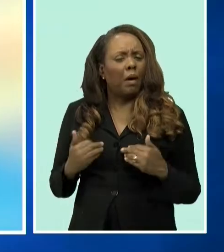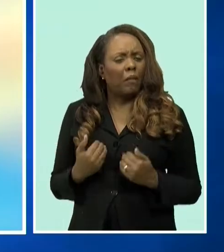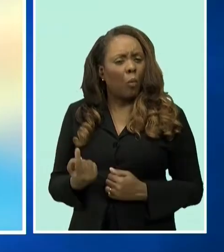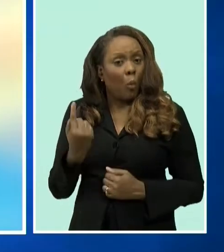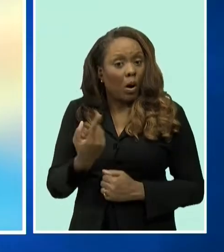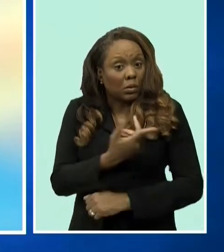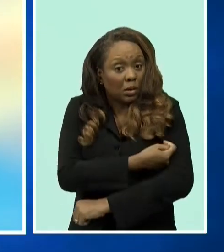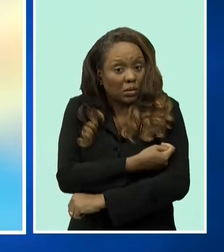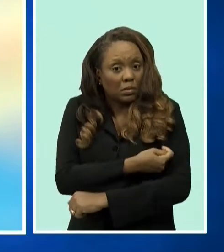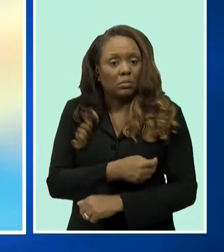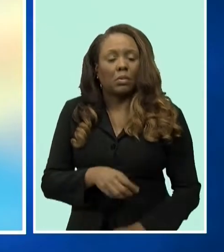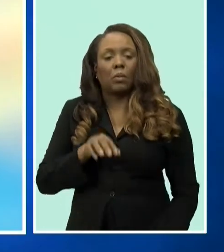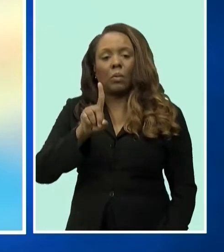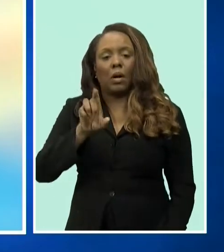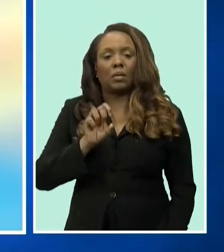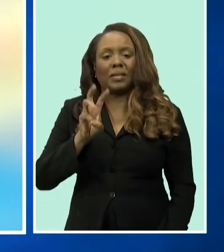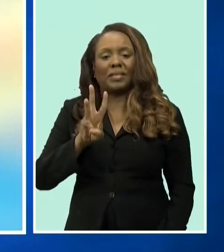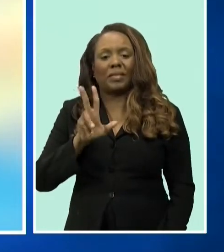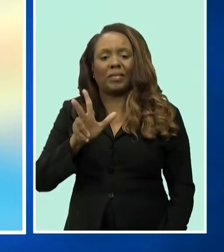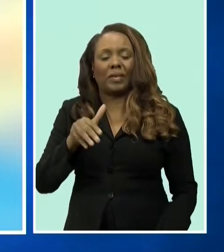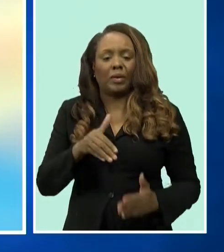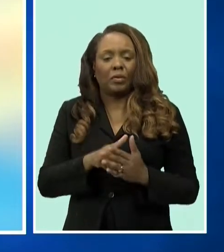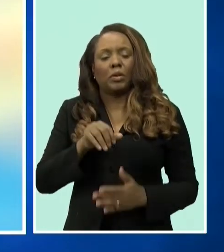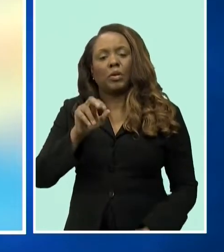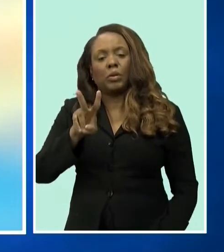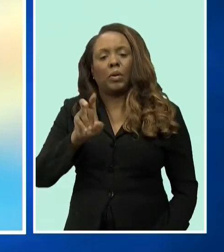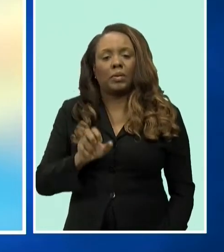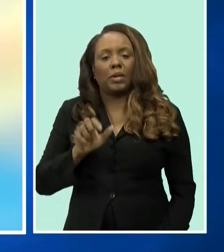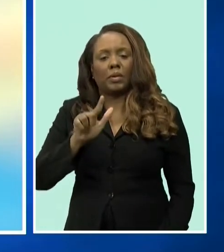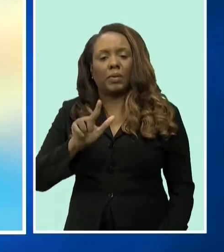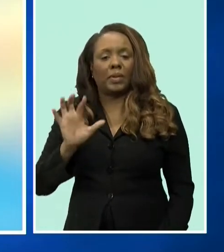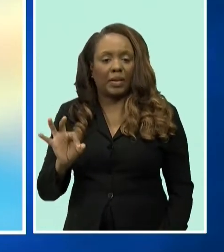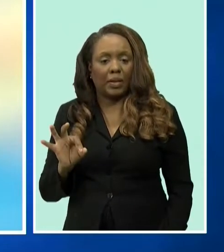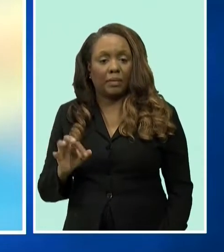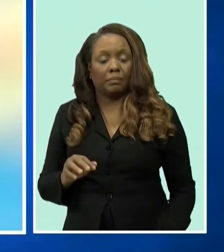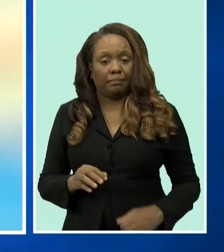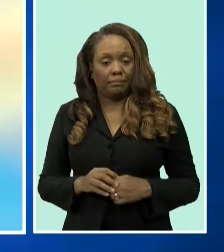total number of people with at least one dose is